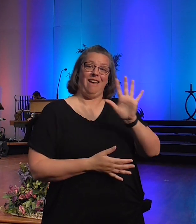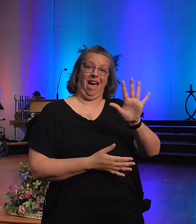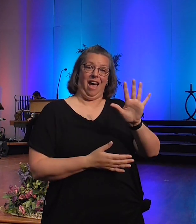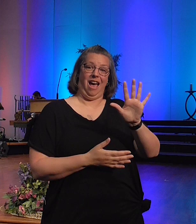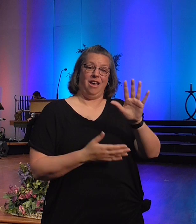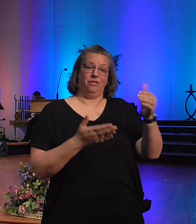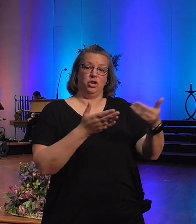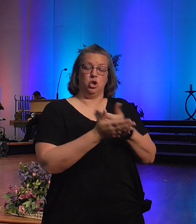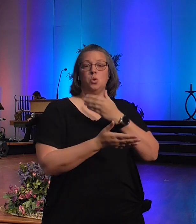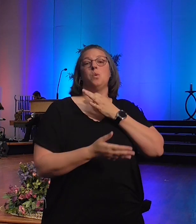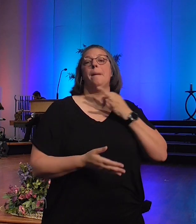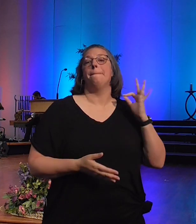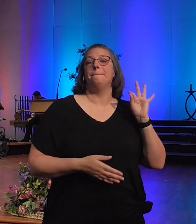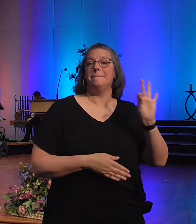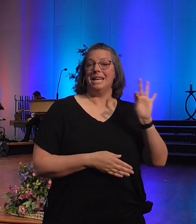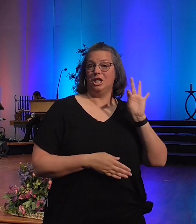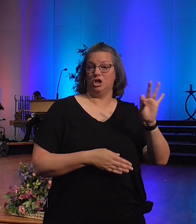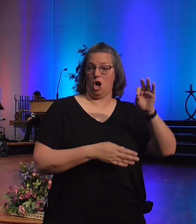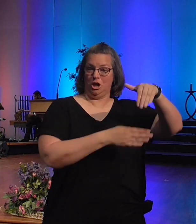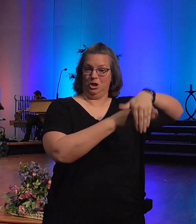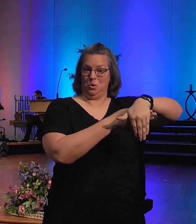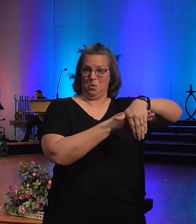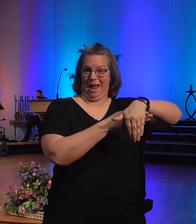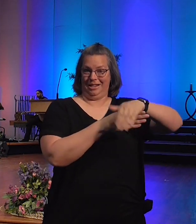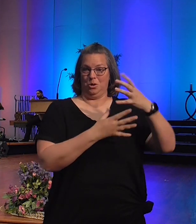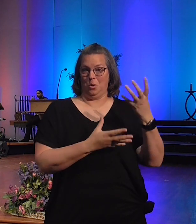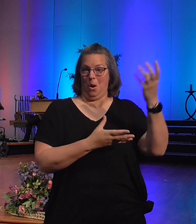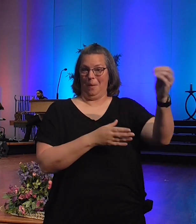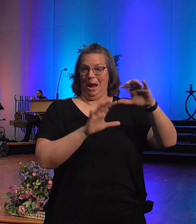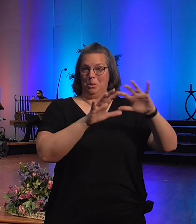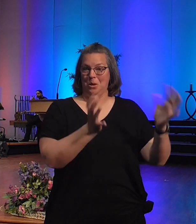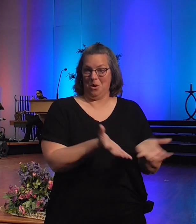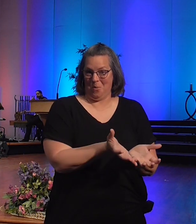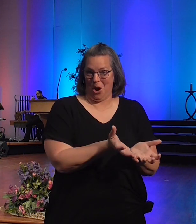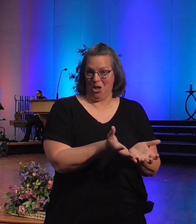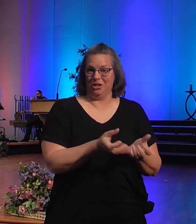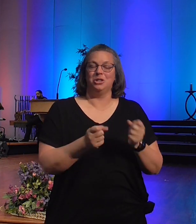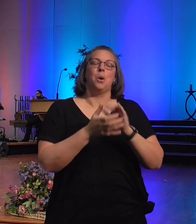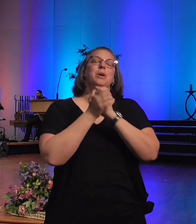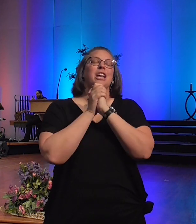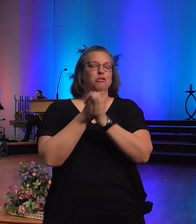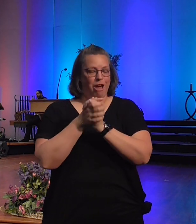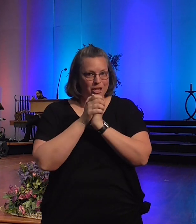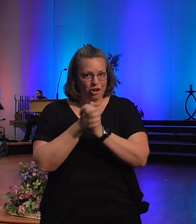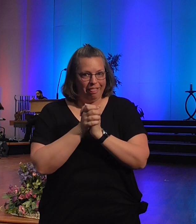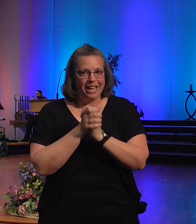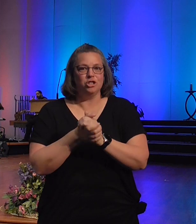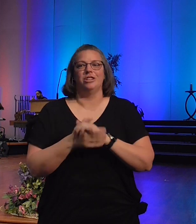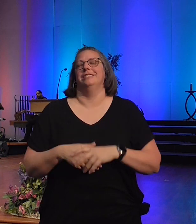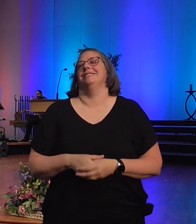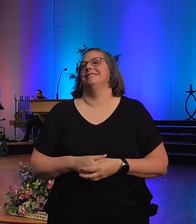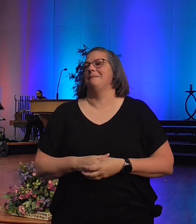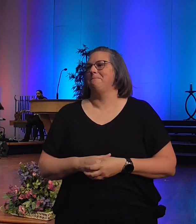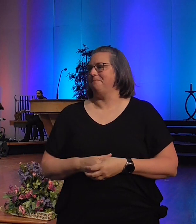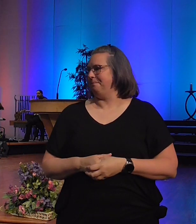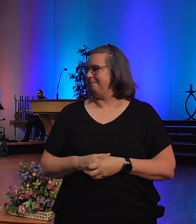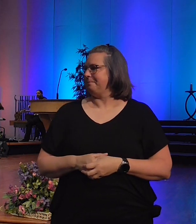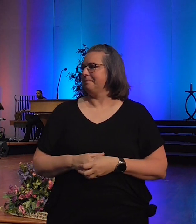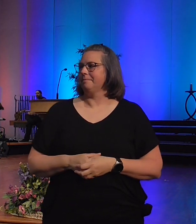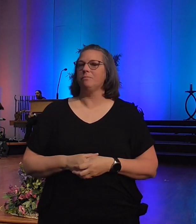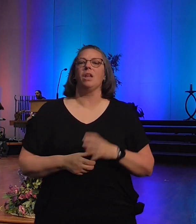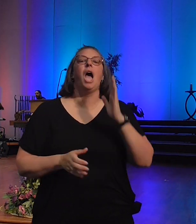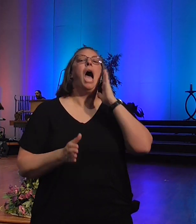new ministers tonight who will be going out into the world. So congratulations to our graduates. I'll